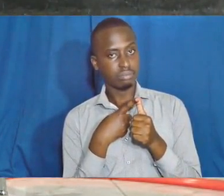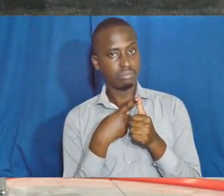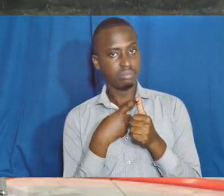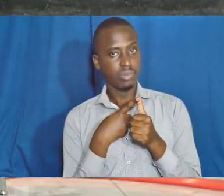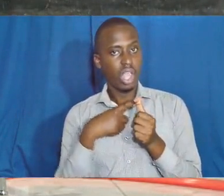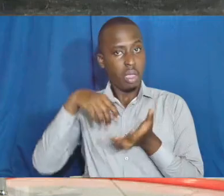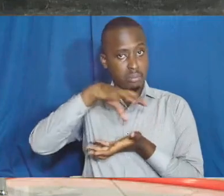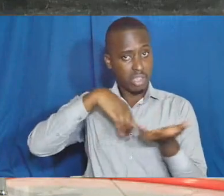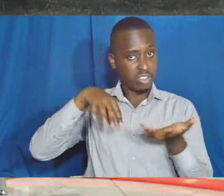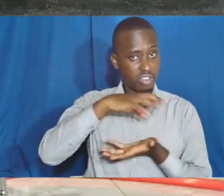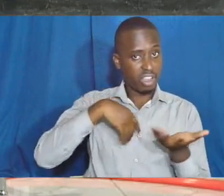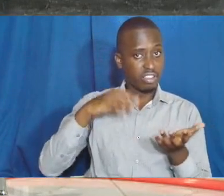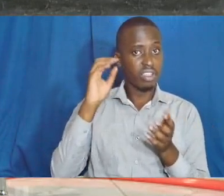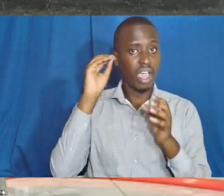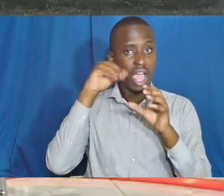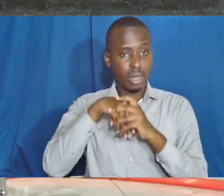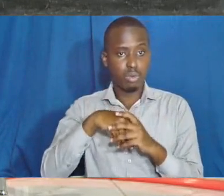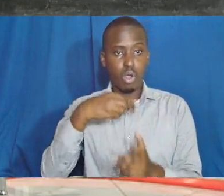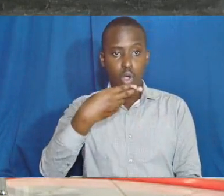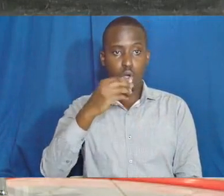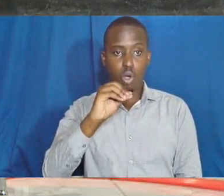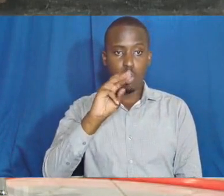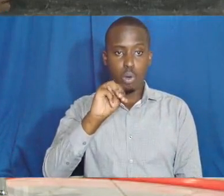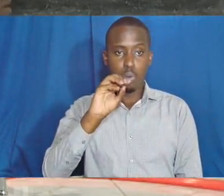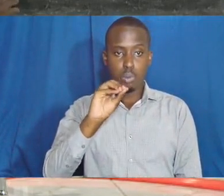the mixtures are either homogeneous,